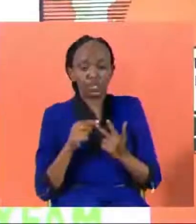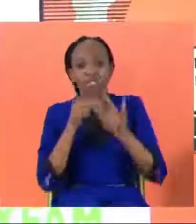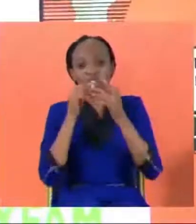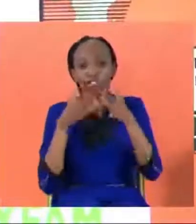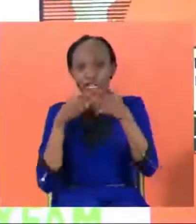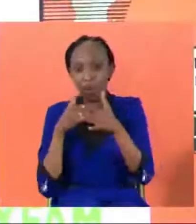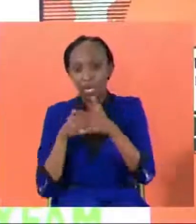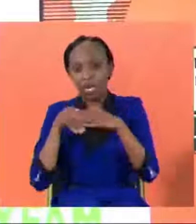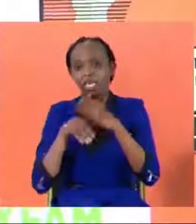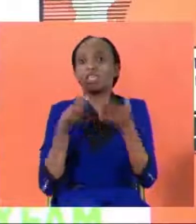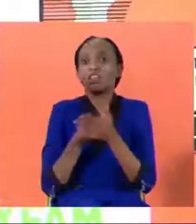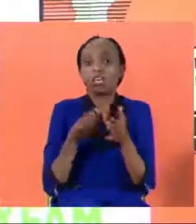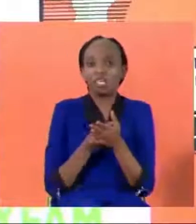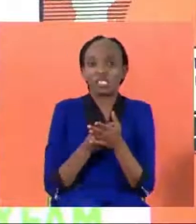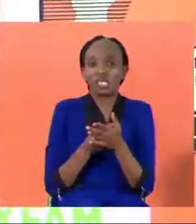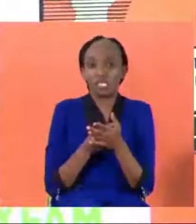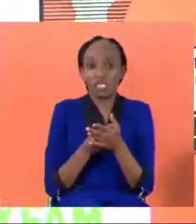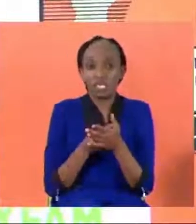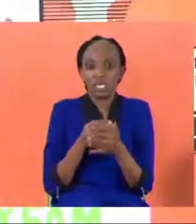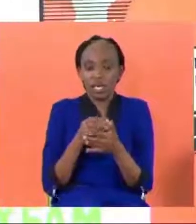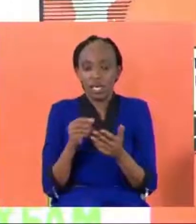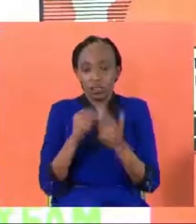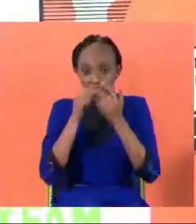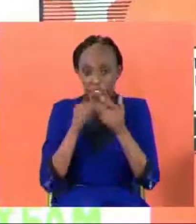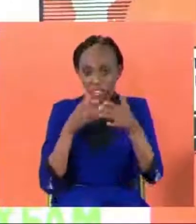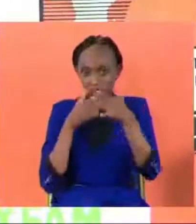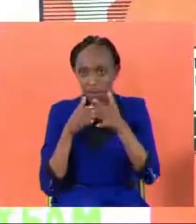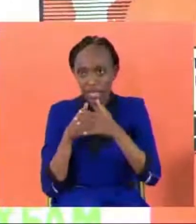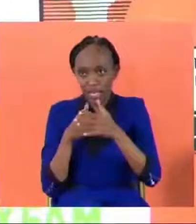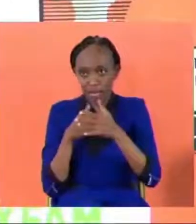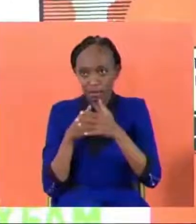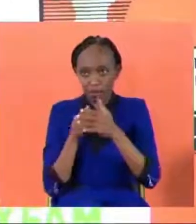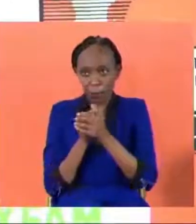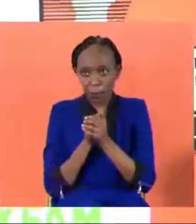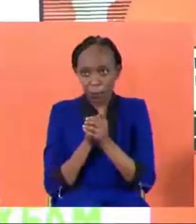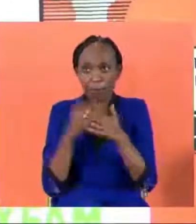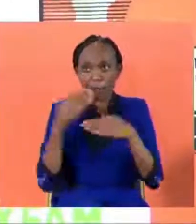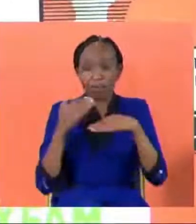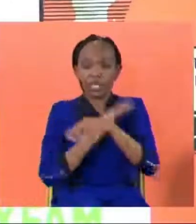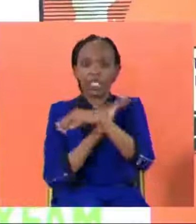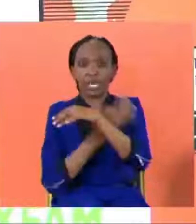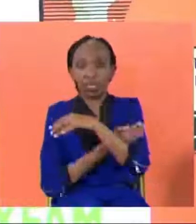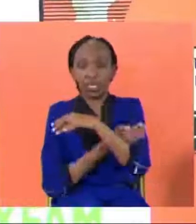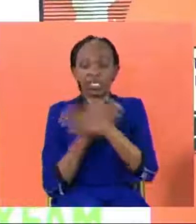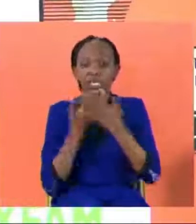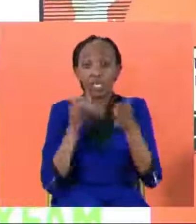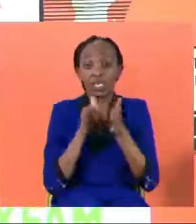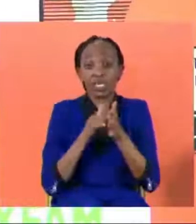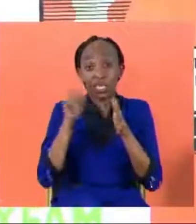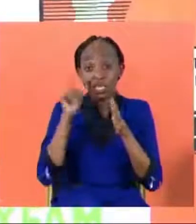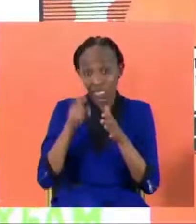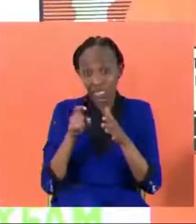are in financing, the specific barriers are in, building capacity, facilities that are needed for